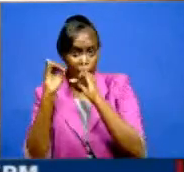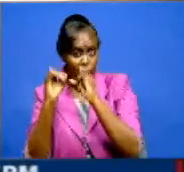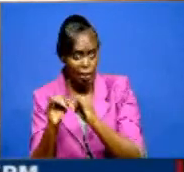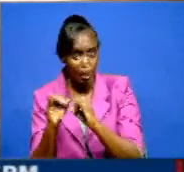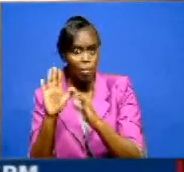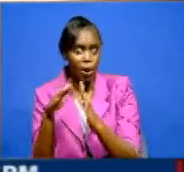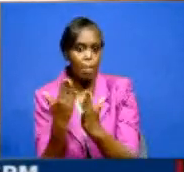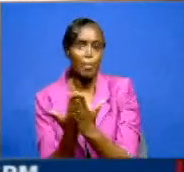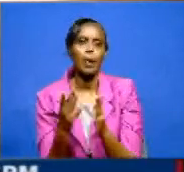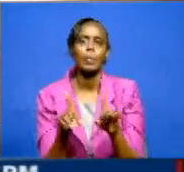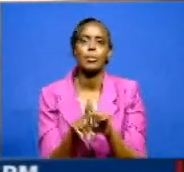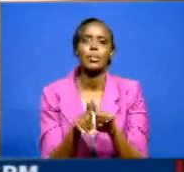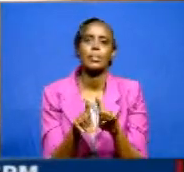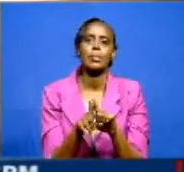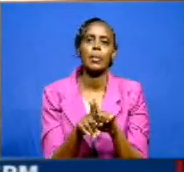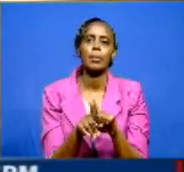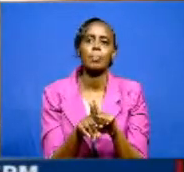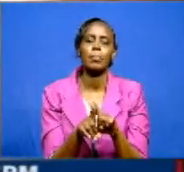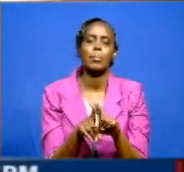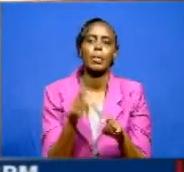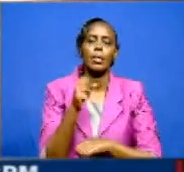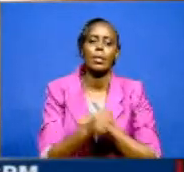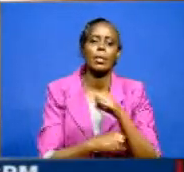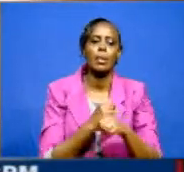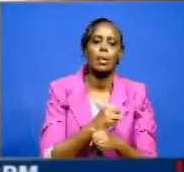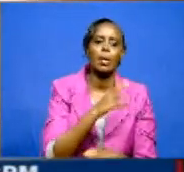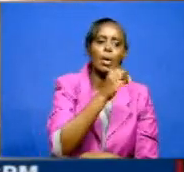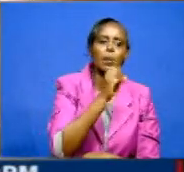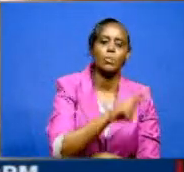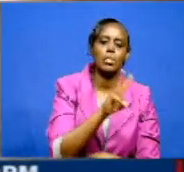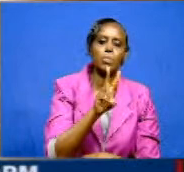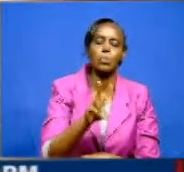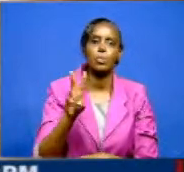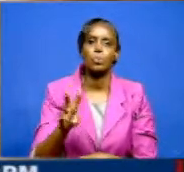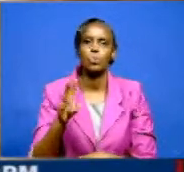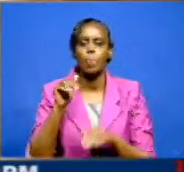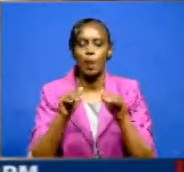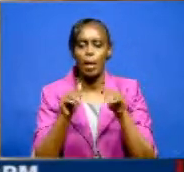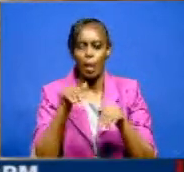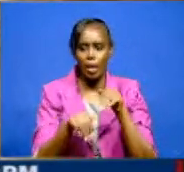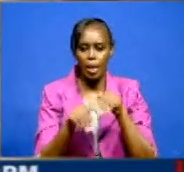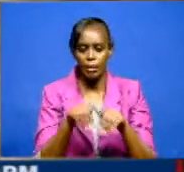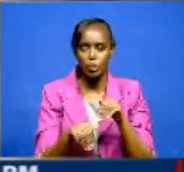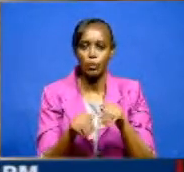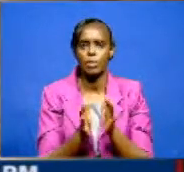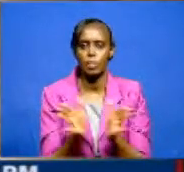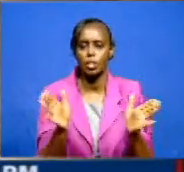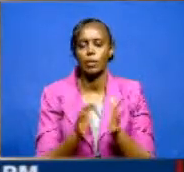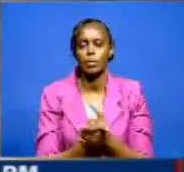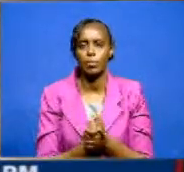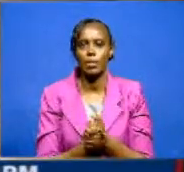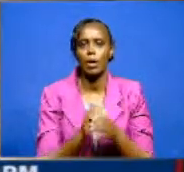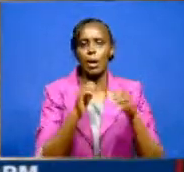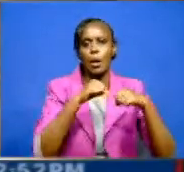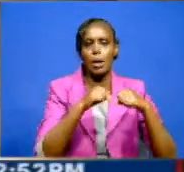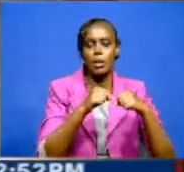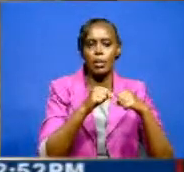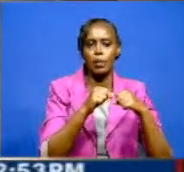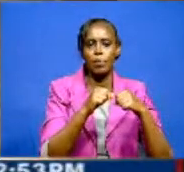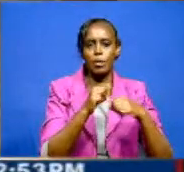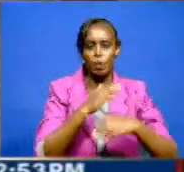applied in the 2022 elections. But I agree with Mary Senator that